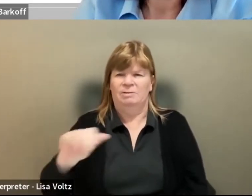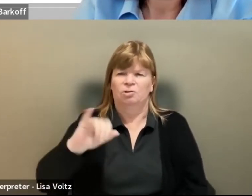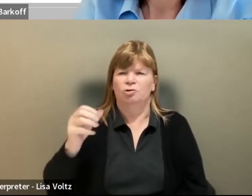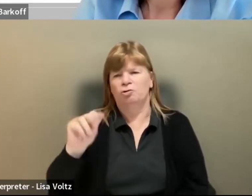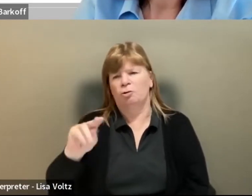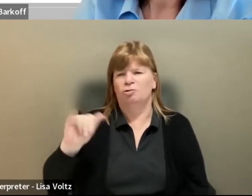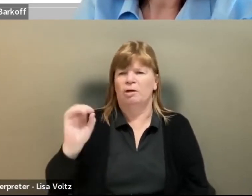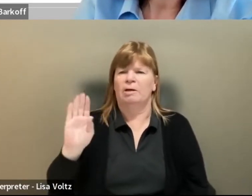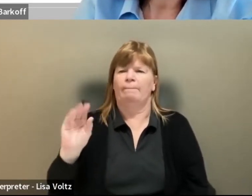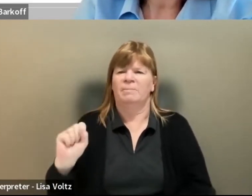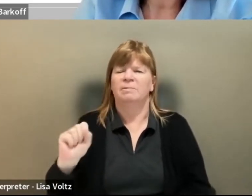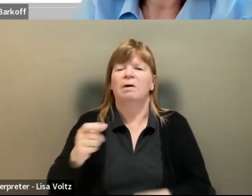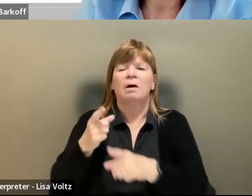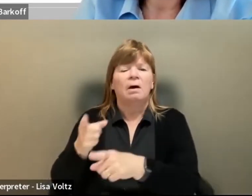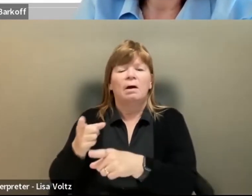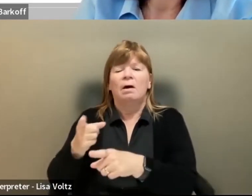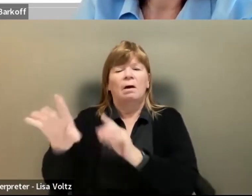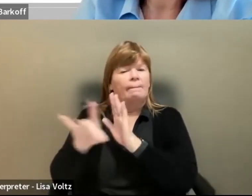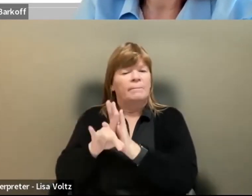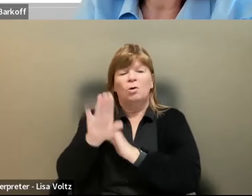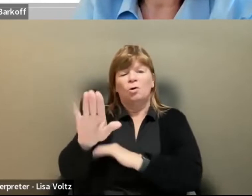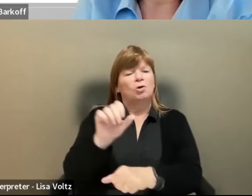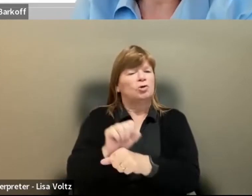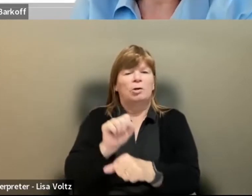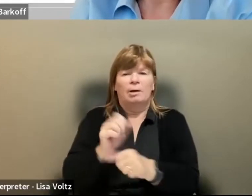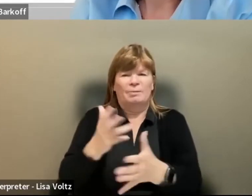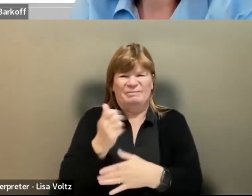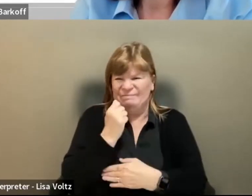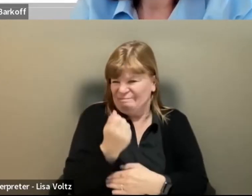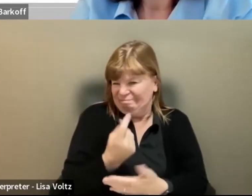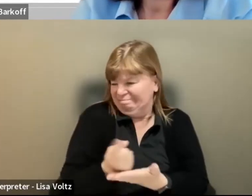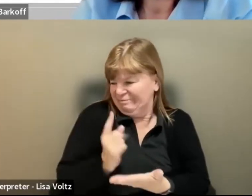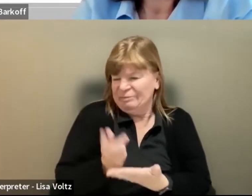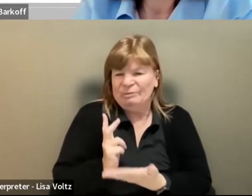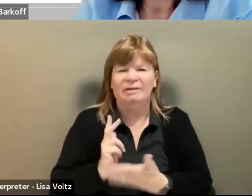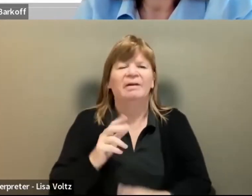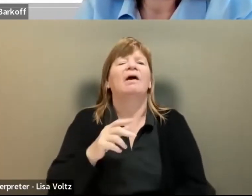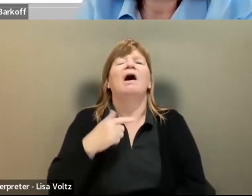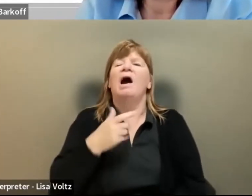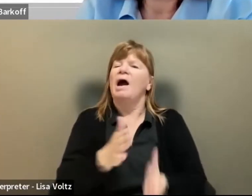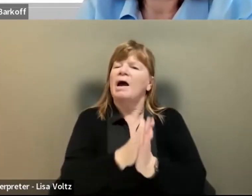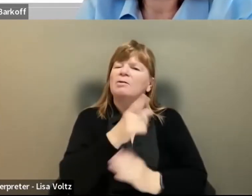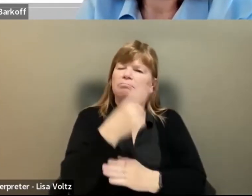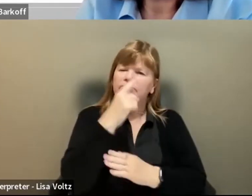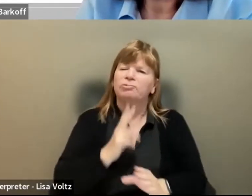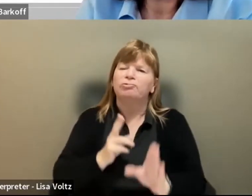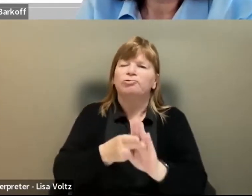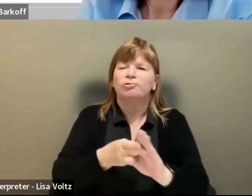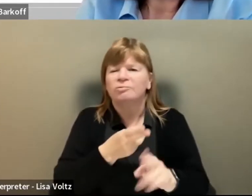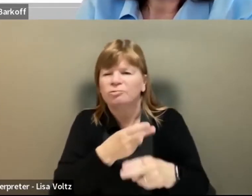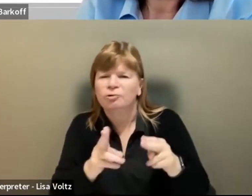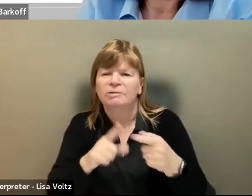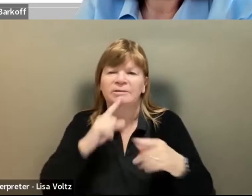Jacobs. Jill was appointed to her position just a few weeks ago, and I've asked her to briefly join us to say